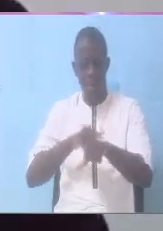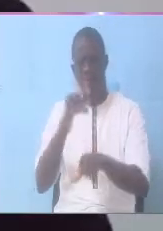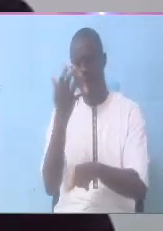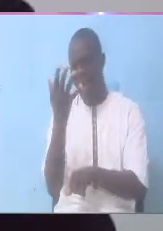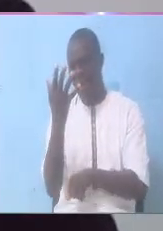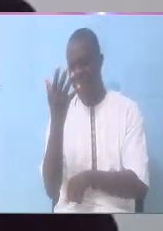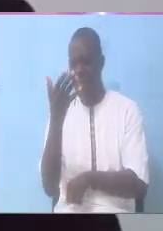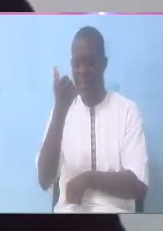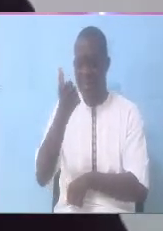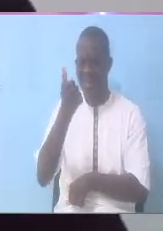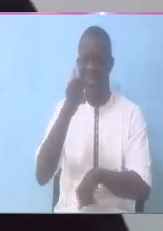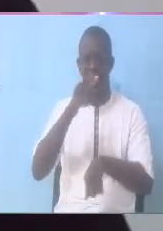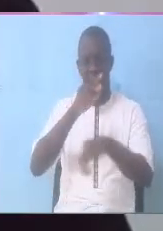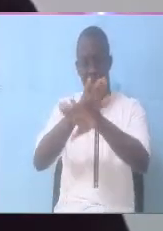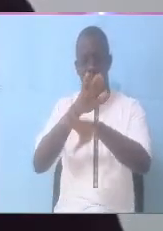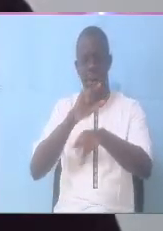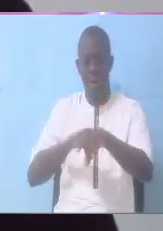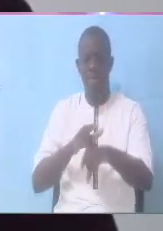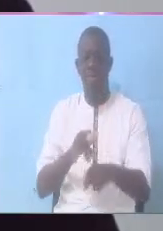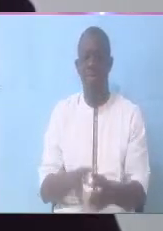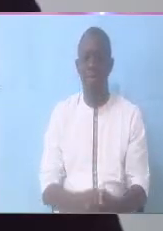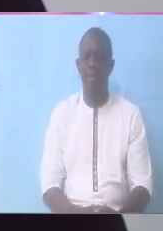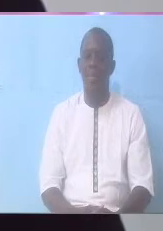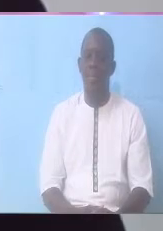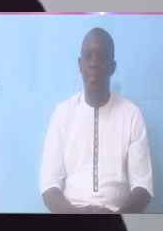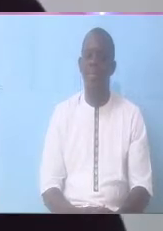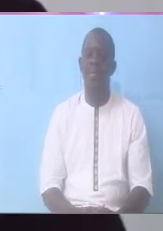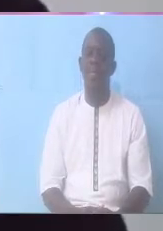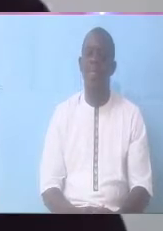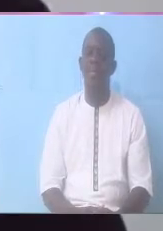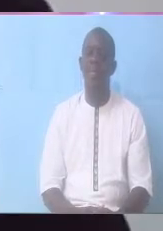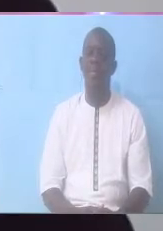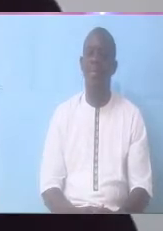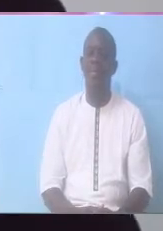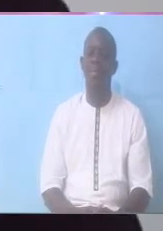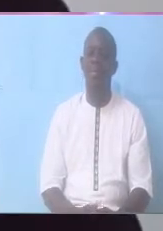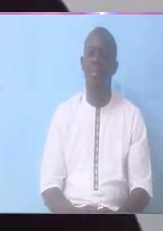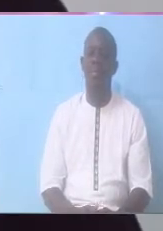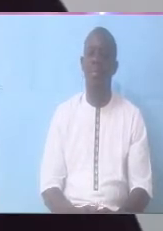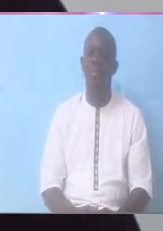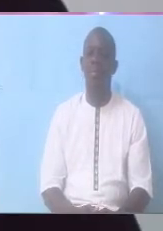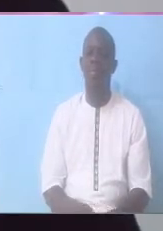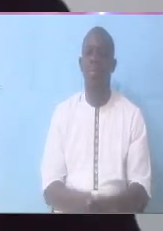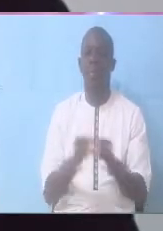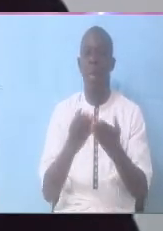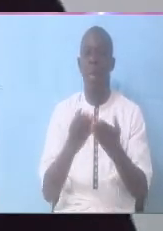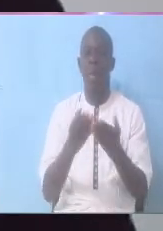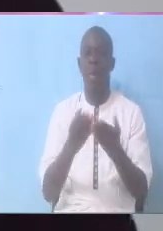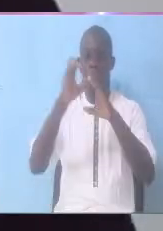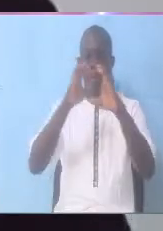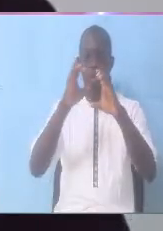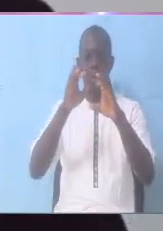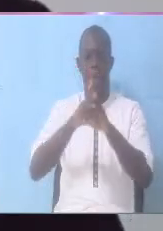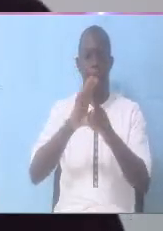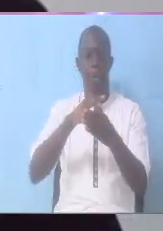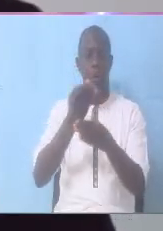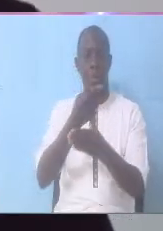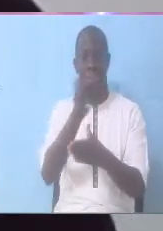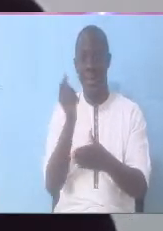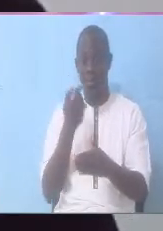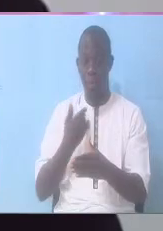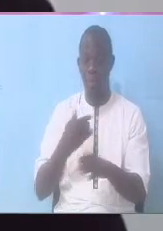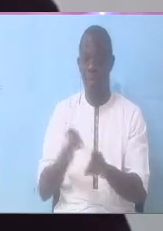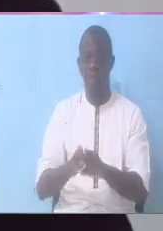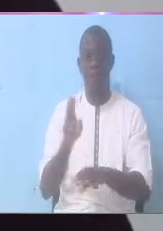tata wol nyale fokata wuraro kata tala lulu fotala woro ma fangola. The communication between them is very, very high.